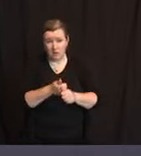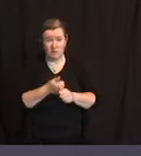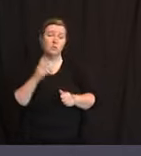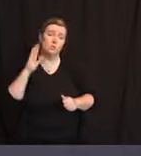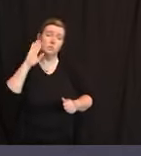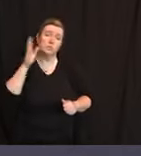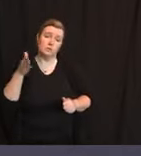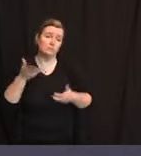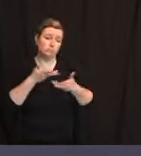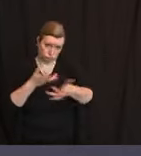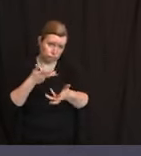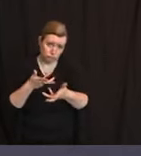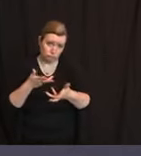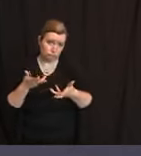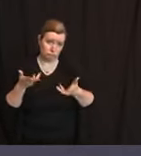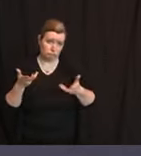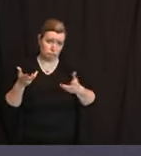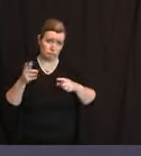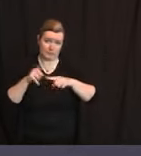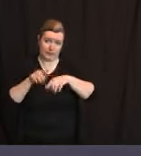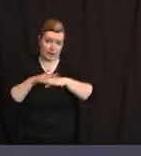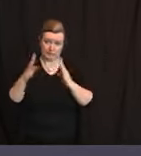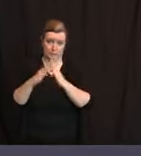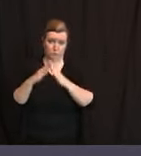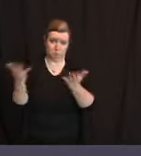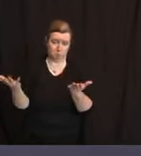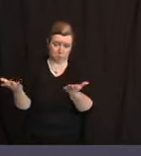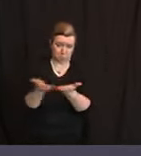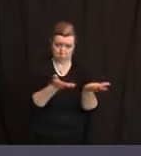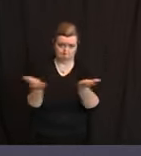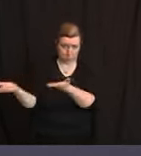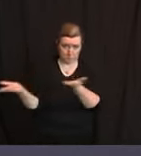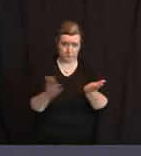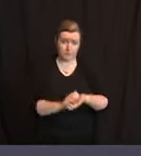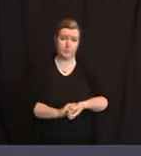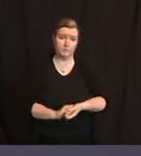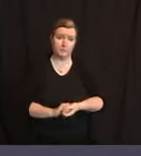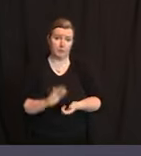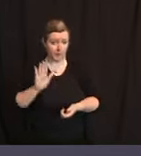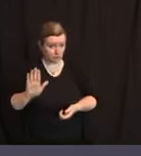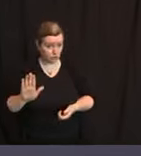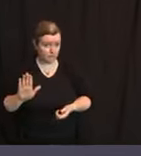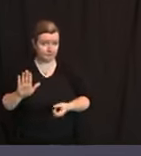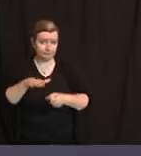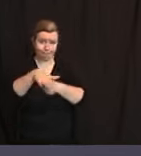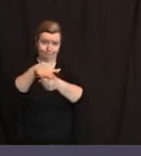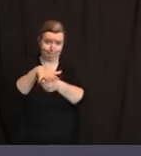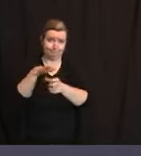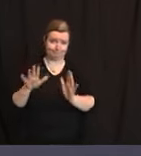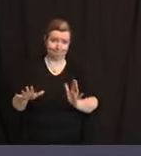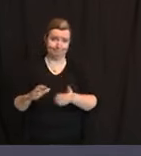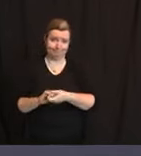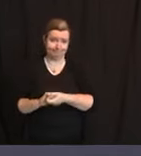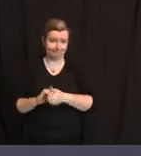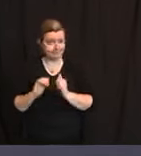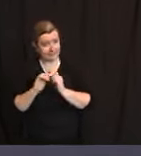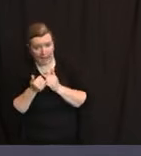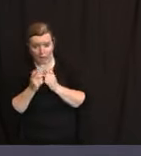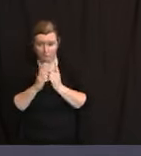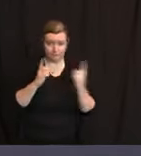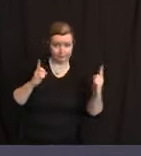dealt with will depend on the community that you're in. How the social distancing will be enforced is going to